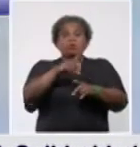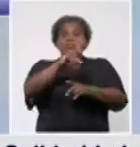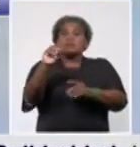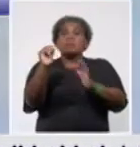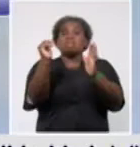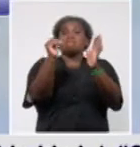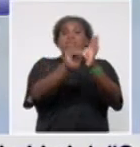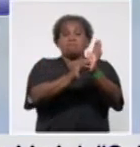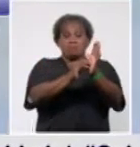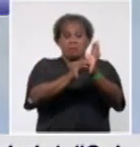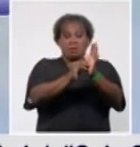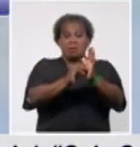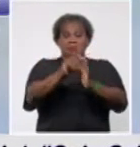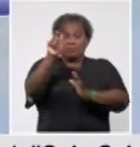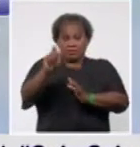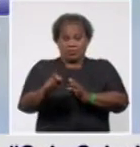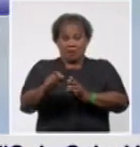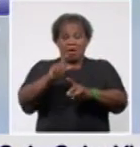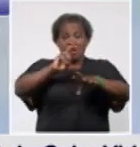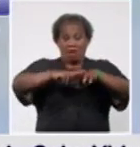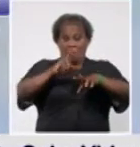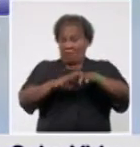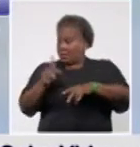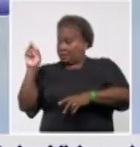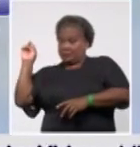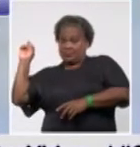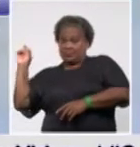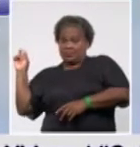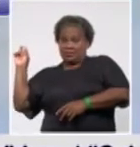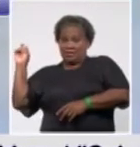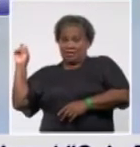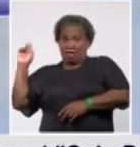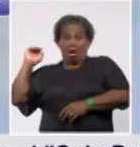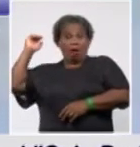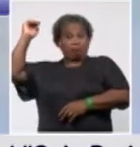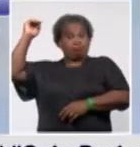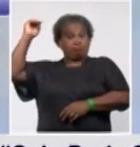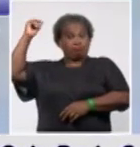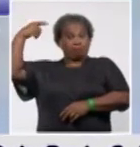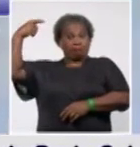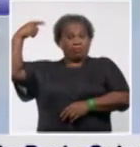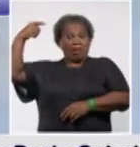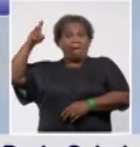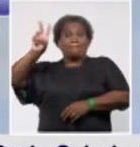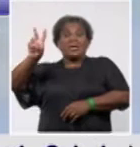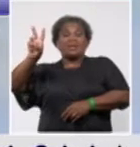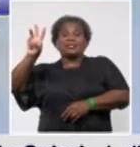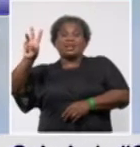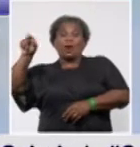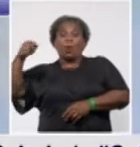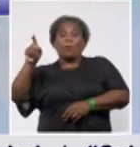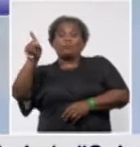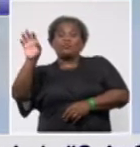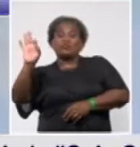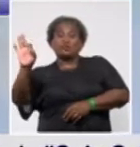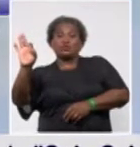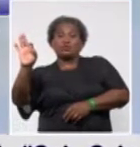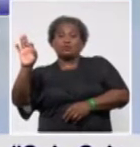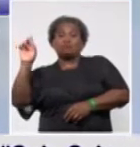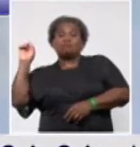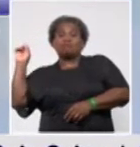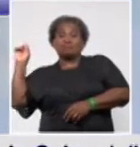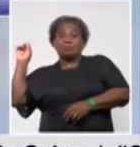23.18, higher than yesterday's figure. Artemisa follows with a rate of 14.37,